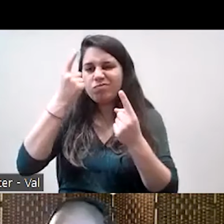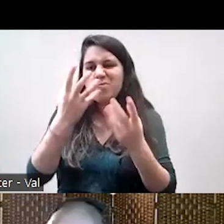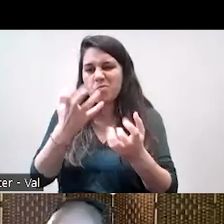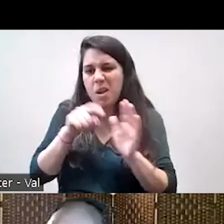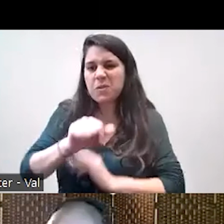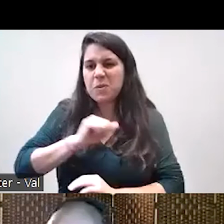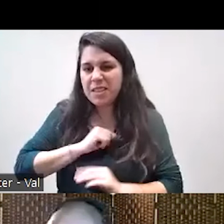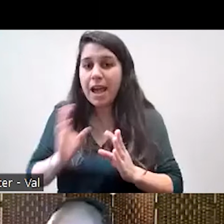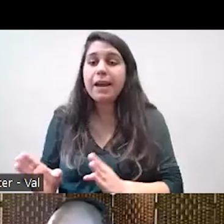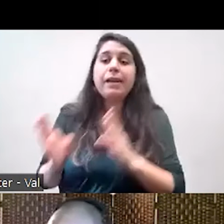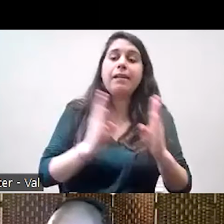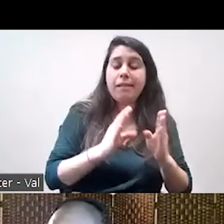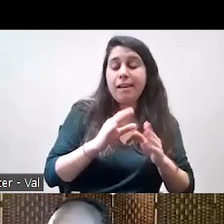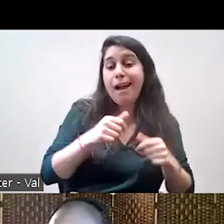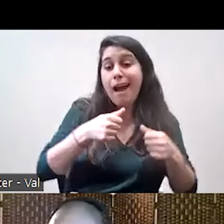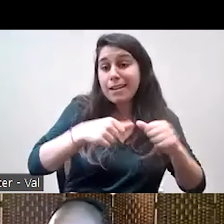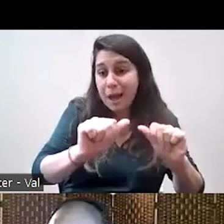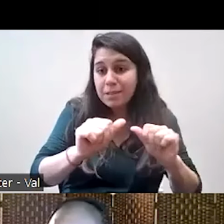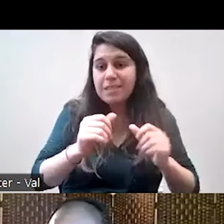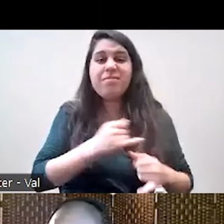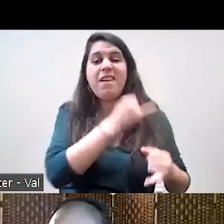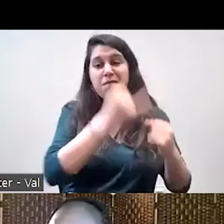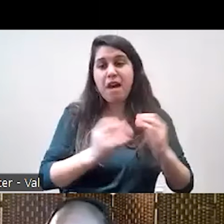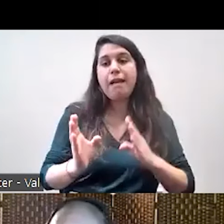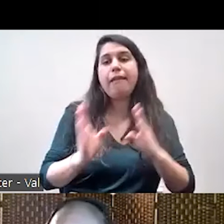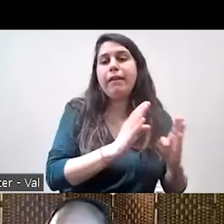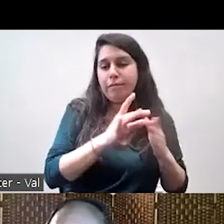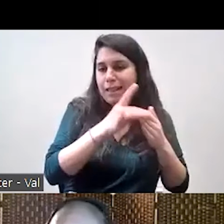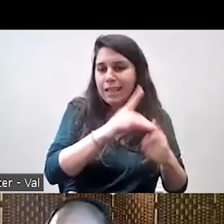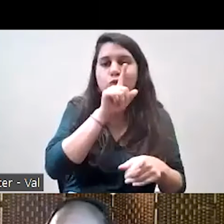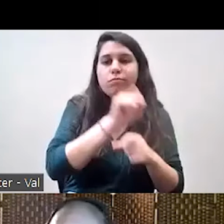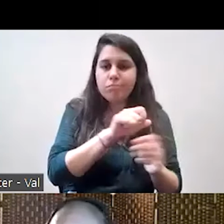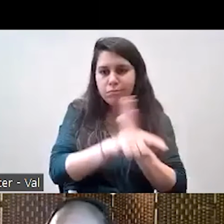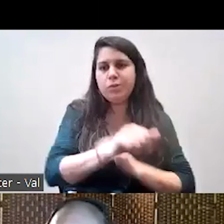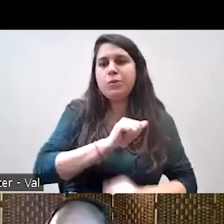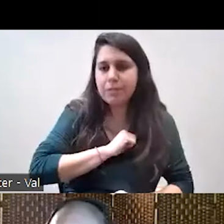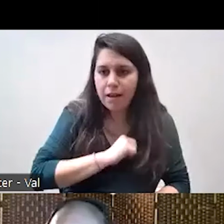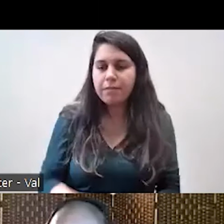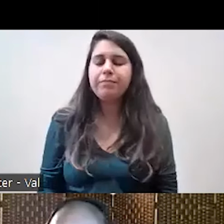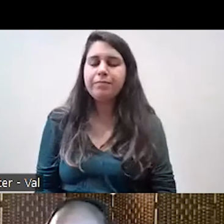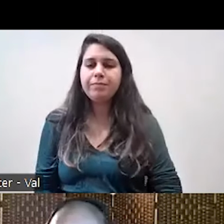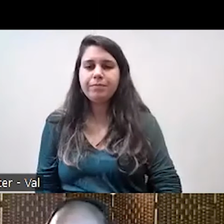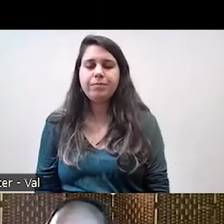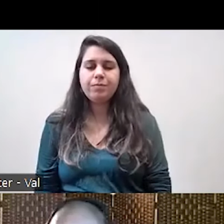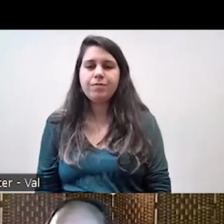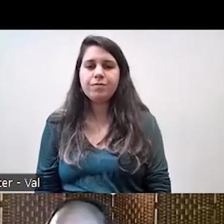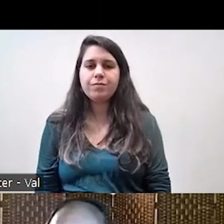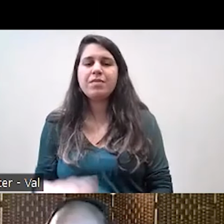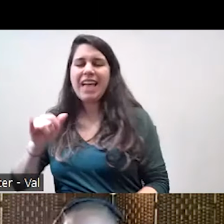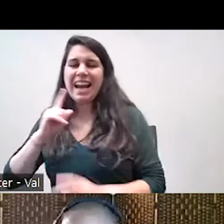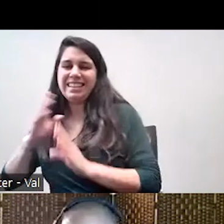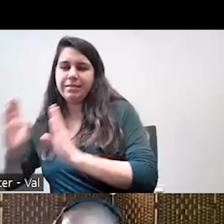to a suicide attempt. And finally, that might lead up to somebody dying by suicide. So that's kind of the